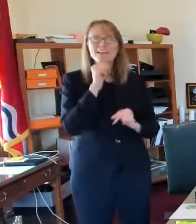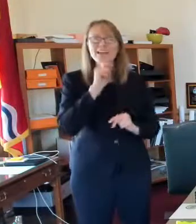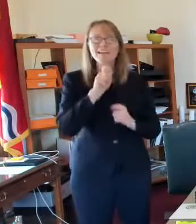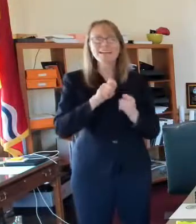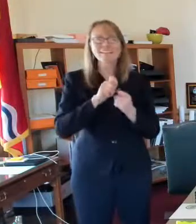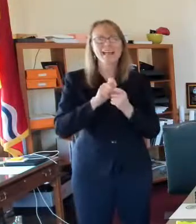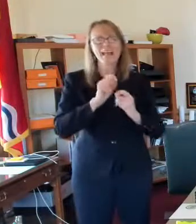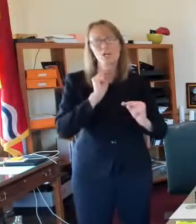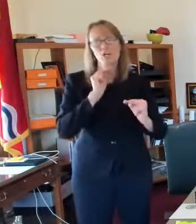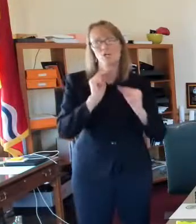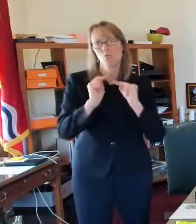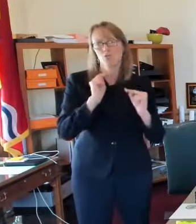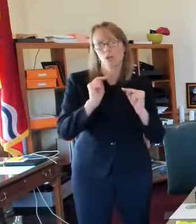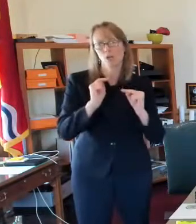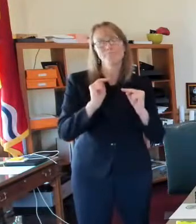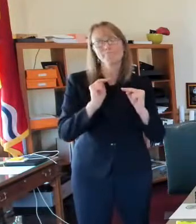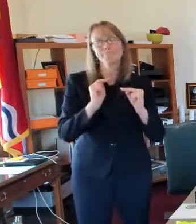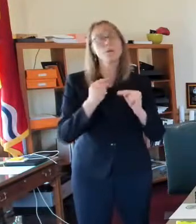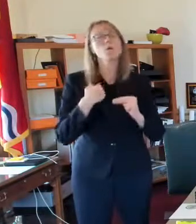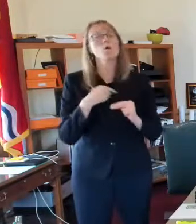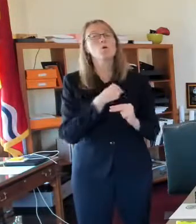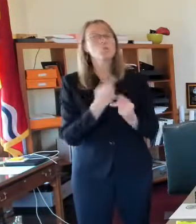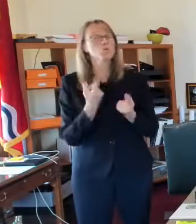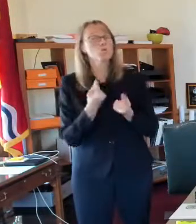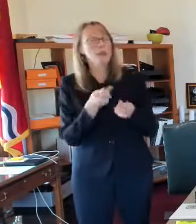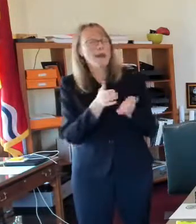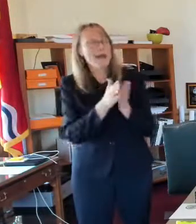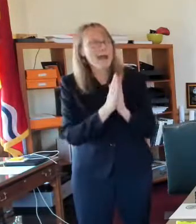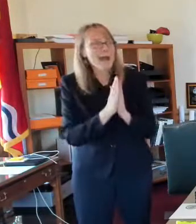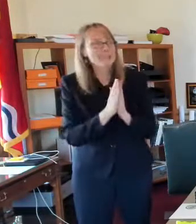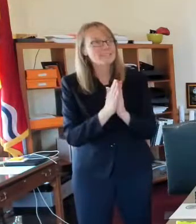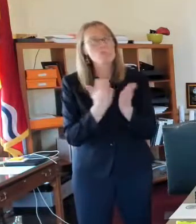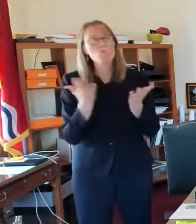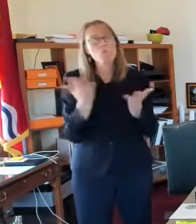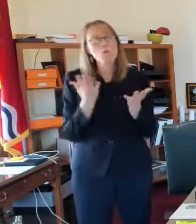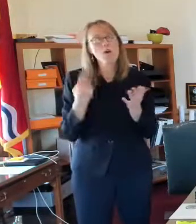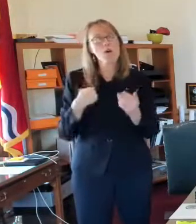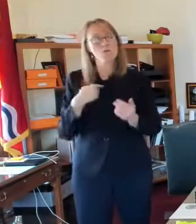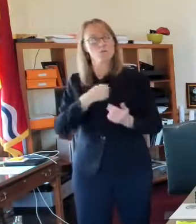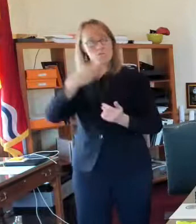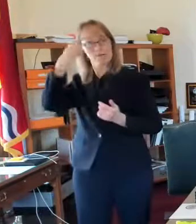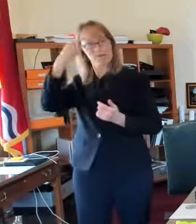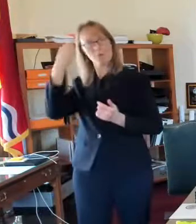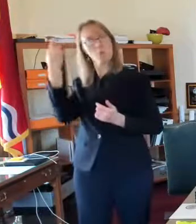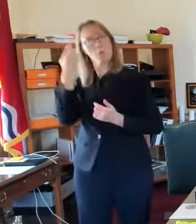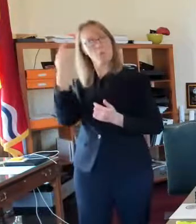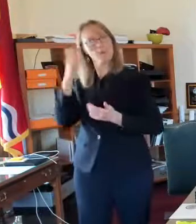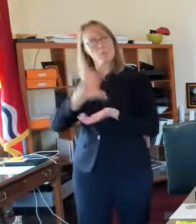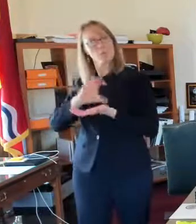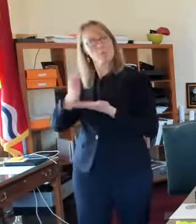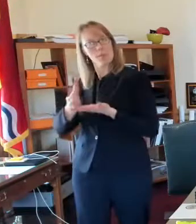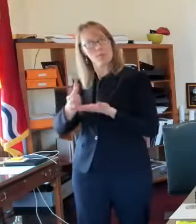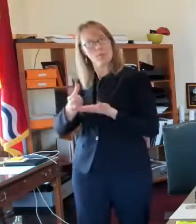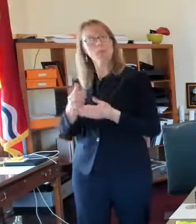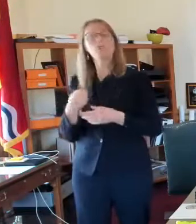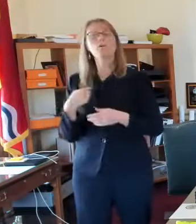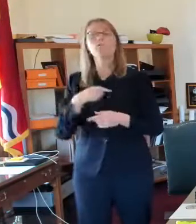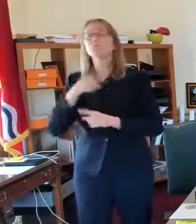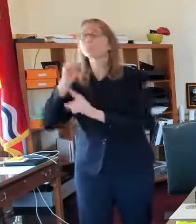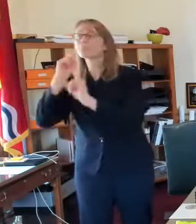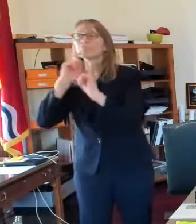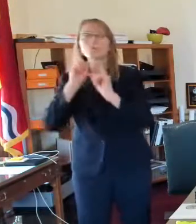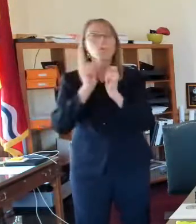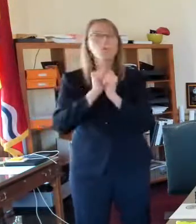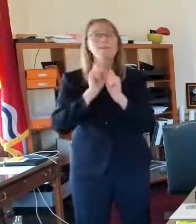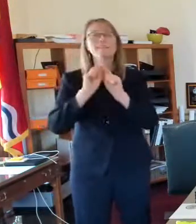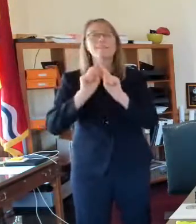you know, what we think is reasonable to be in the package. We band together with other mayors across the United States.